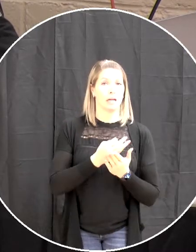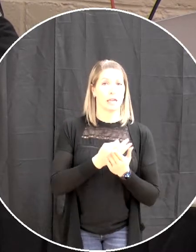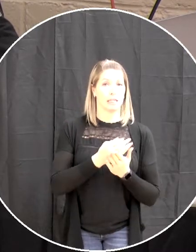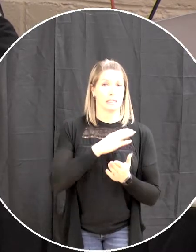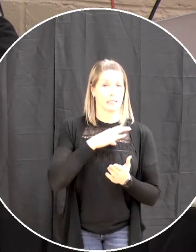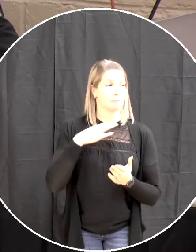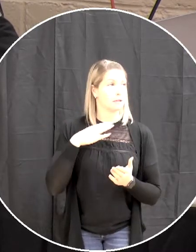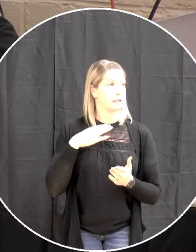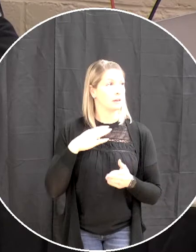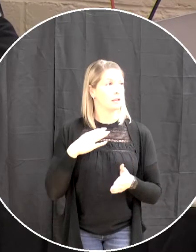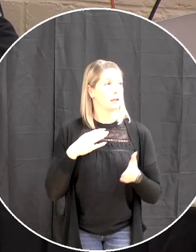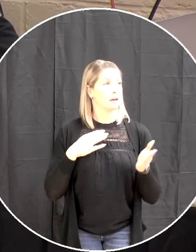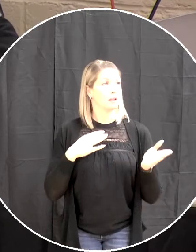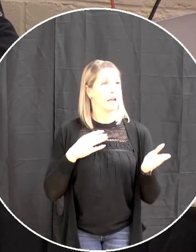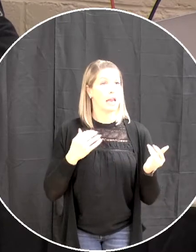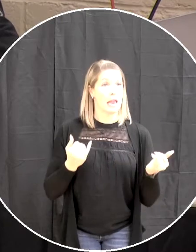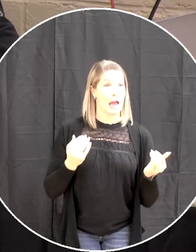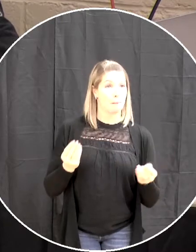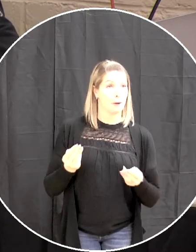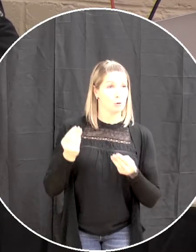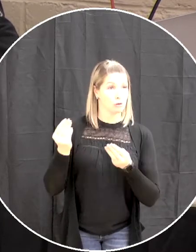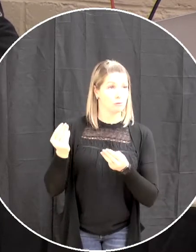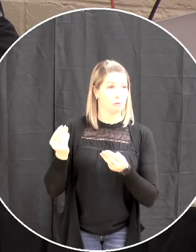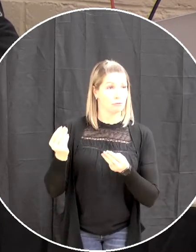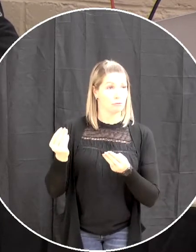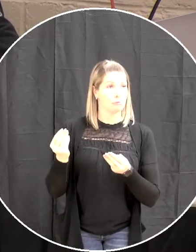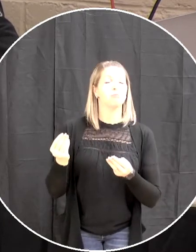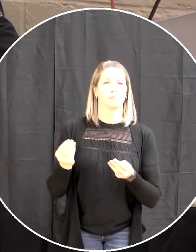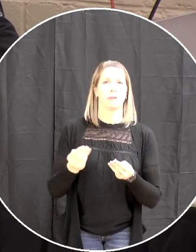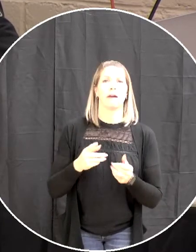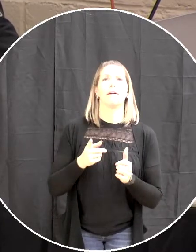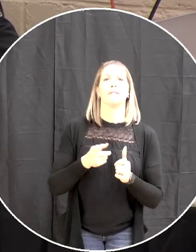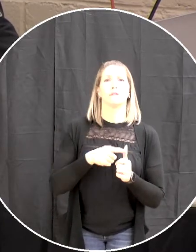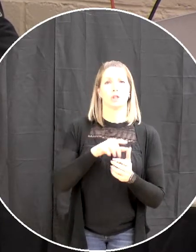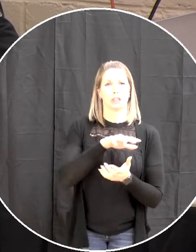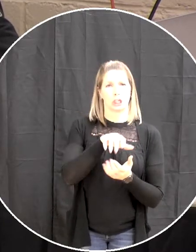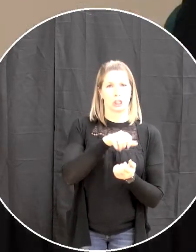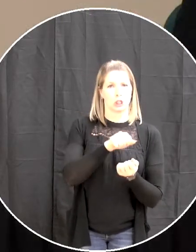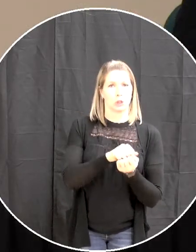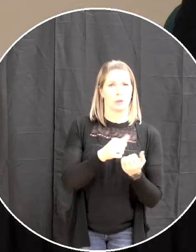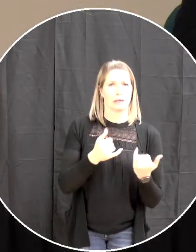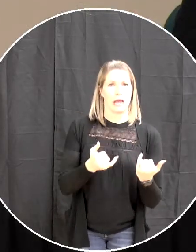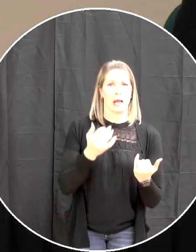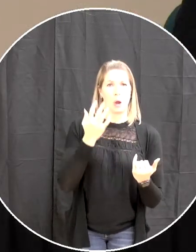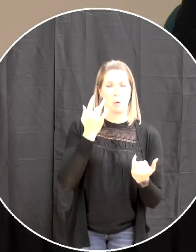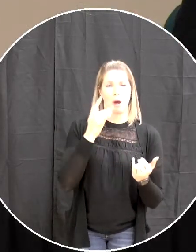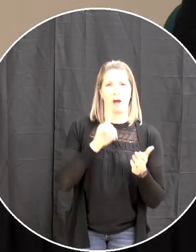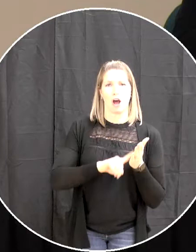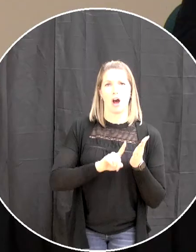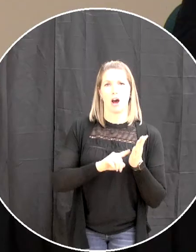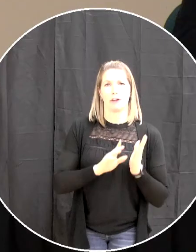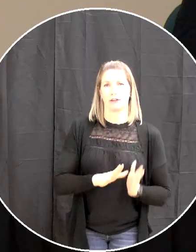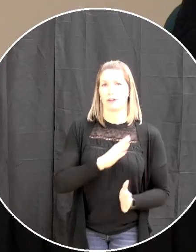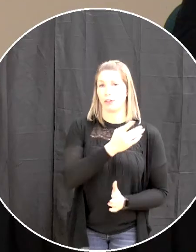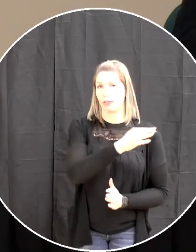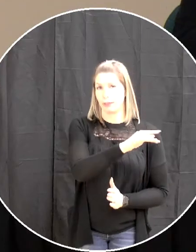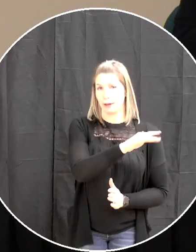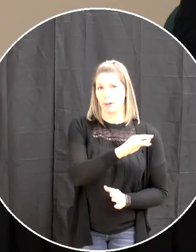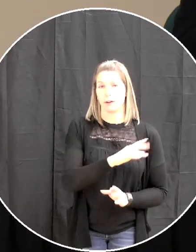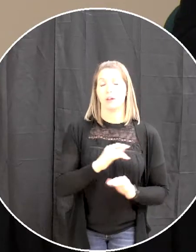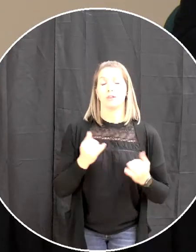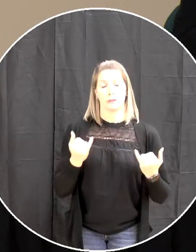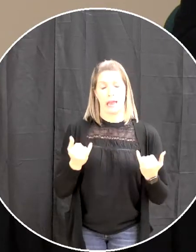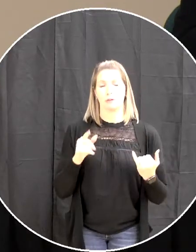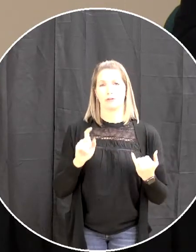We can do that now, or do you want to wait till later on? In the We might agenda? as well conclude that as we've got the auditors and they can do the. All right, so the